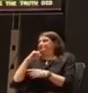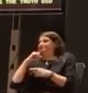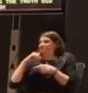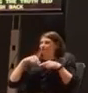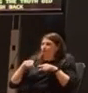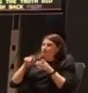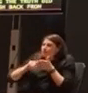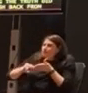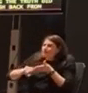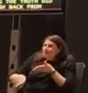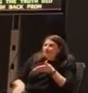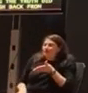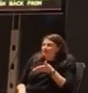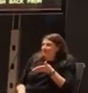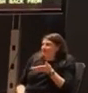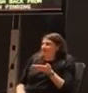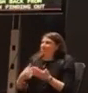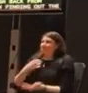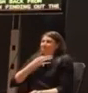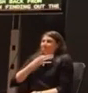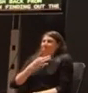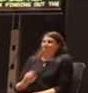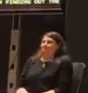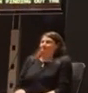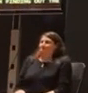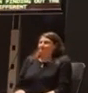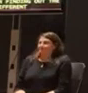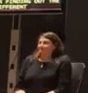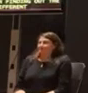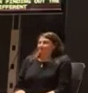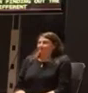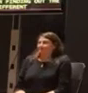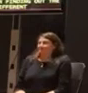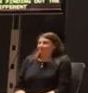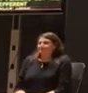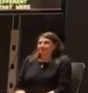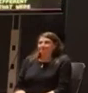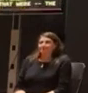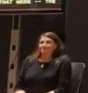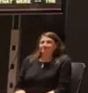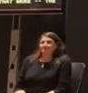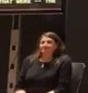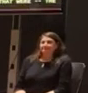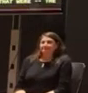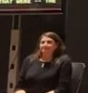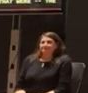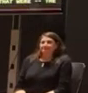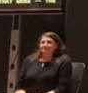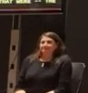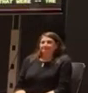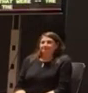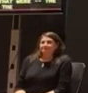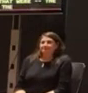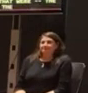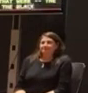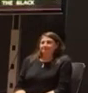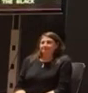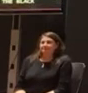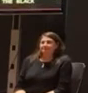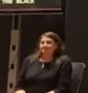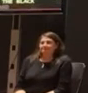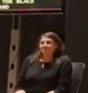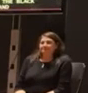the truth of different landmarks that were indeed a history of the Black community and BIPOC